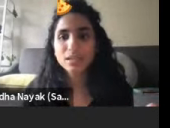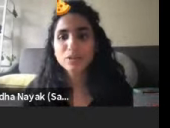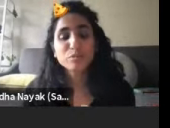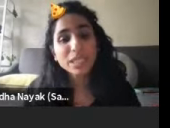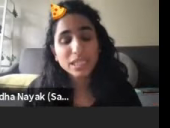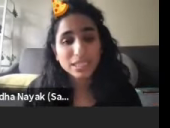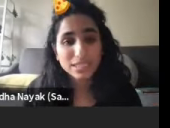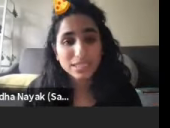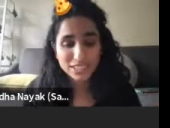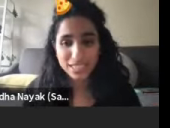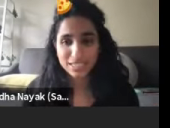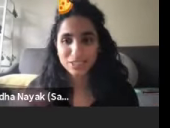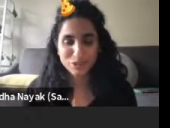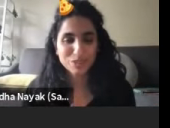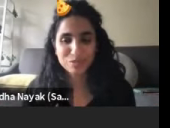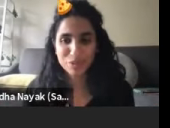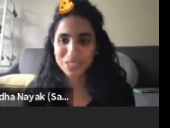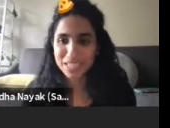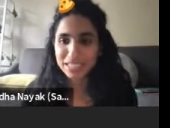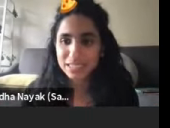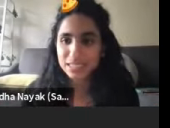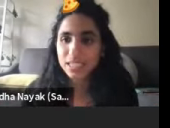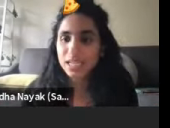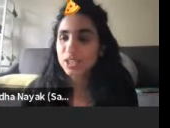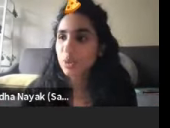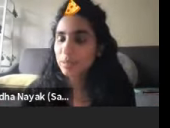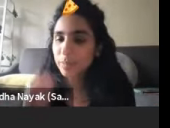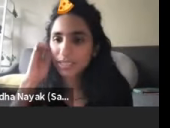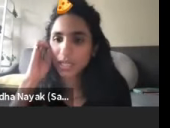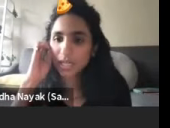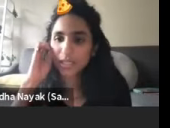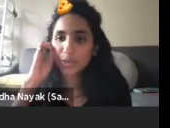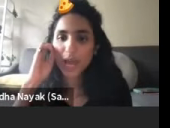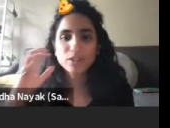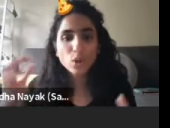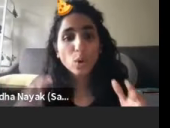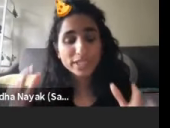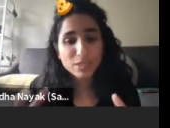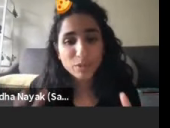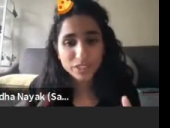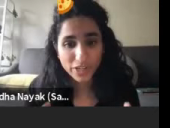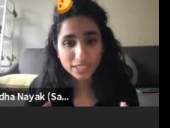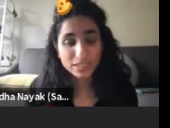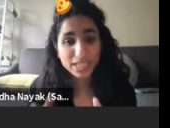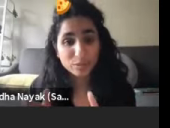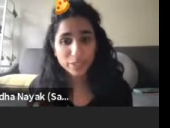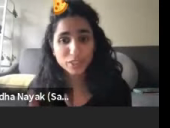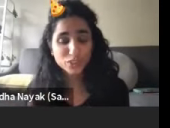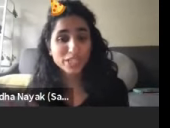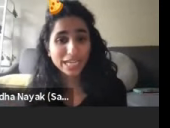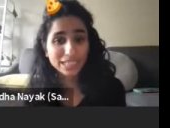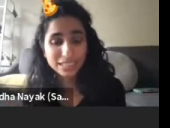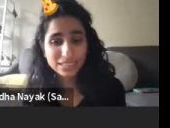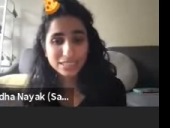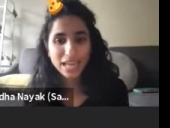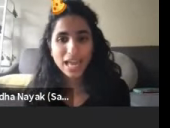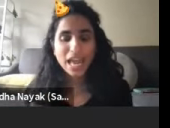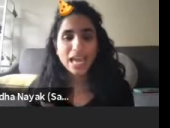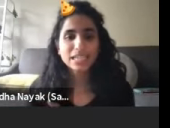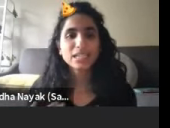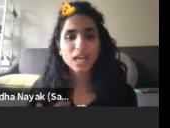pic of me discussing, you know, something with a scientist. So at Pixar, you have a core team of directors that pitch three